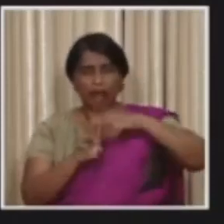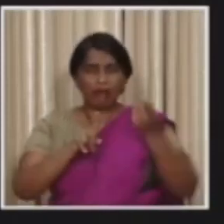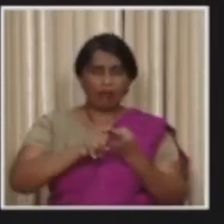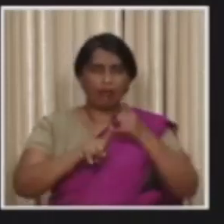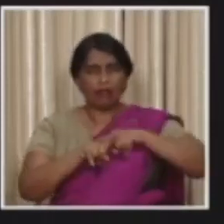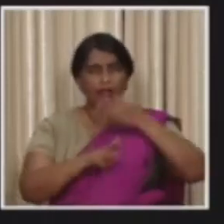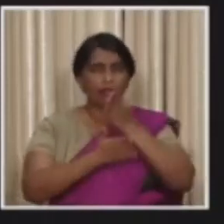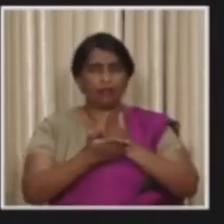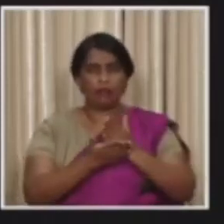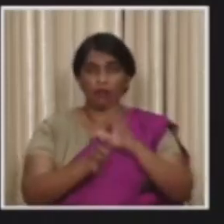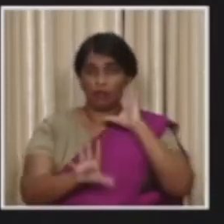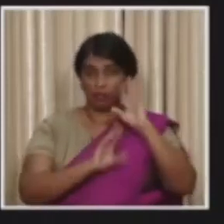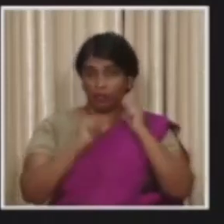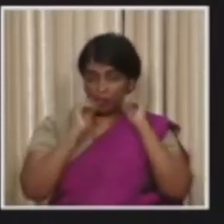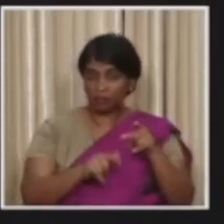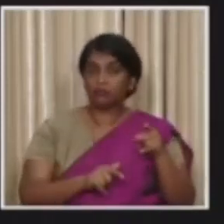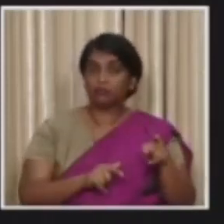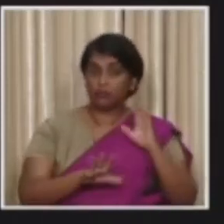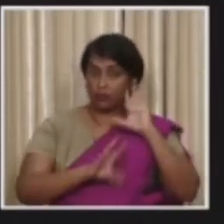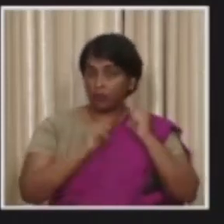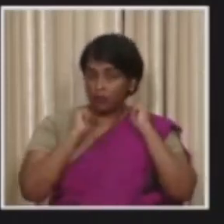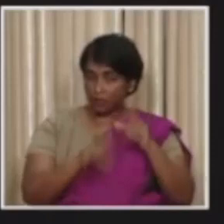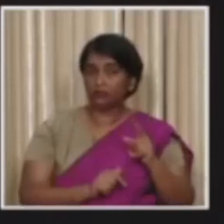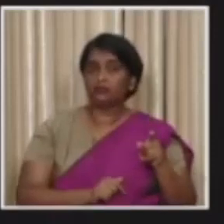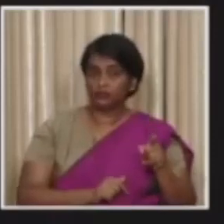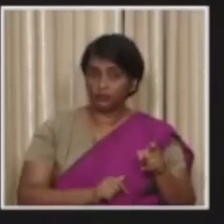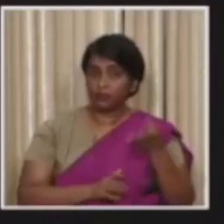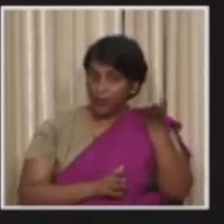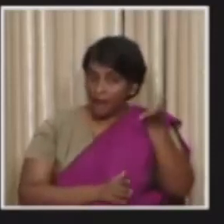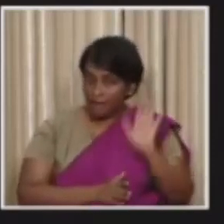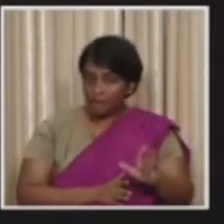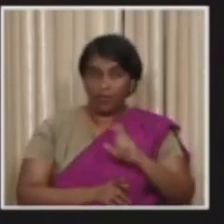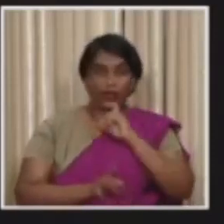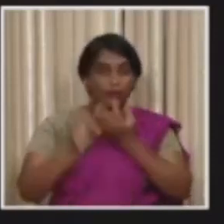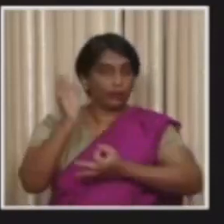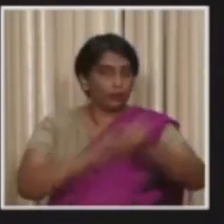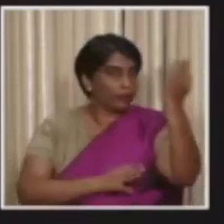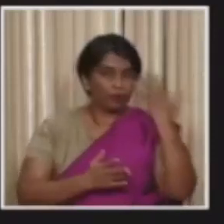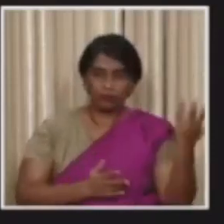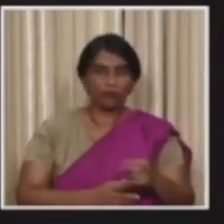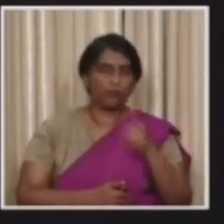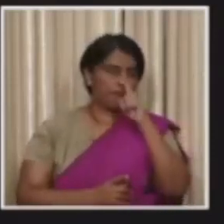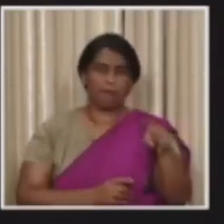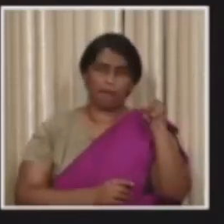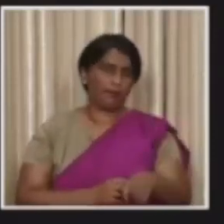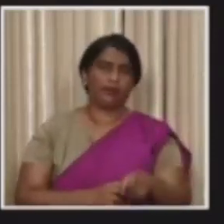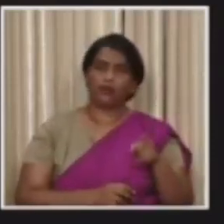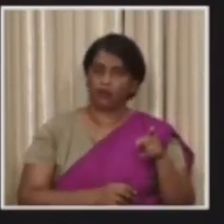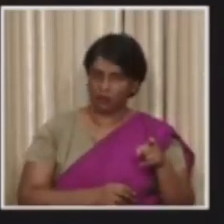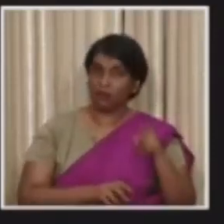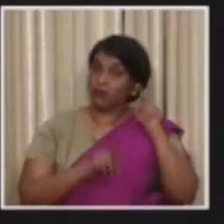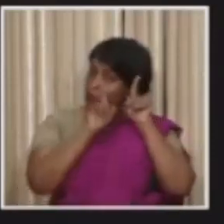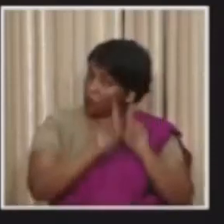kawuru hari sadharana toroturu tiyeddi e sadharana toroturu athiwa nadu noda inna ona meka sampurnayenma weradi